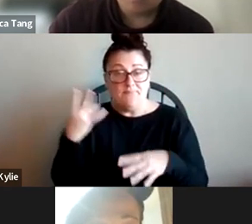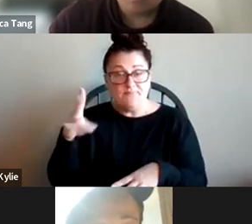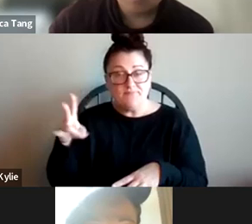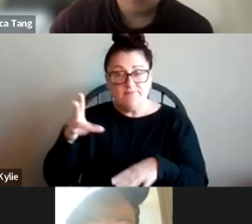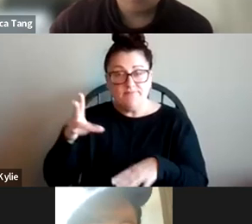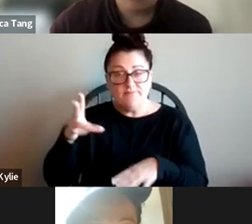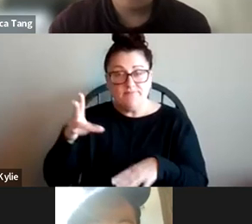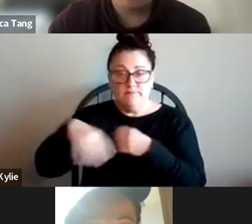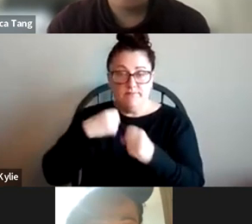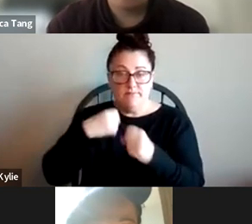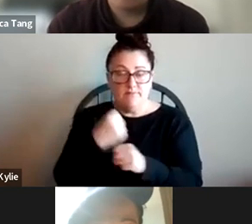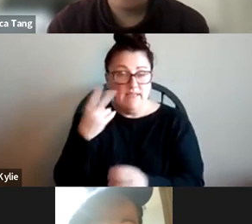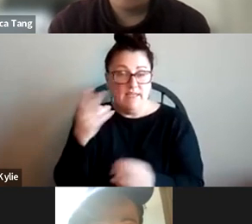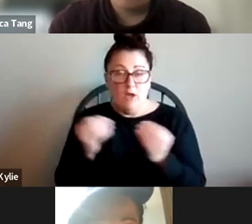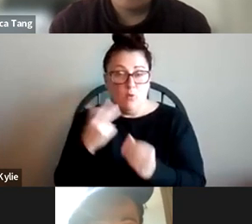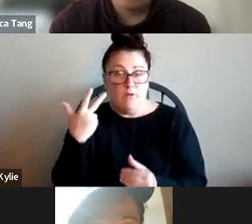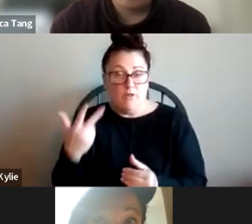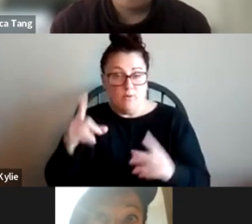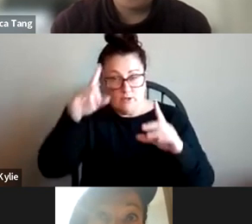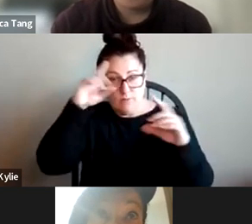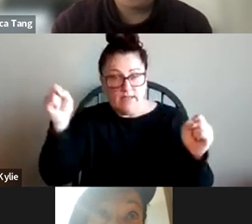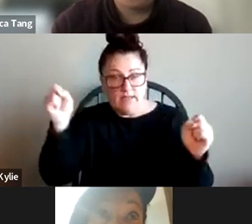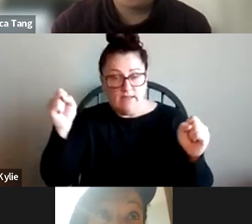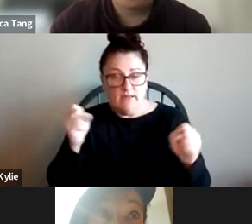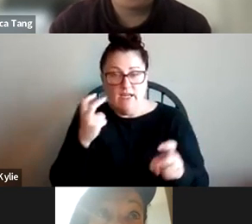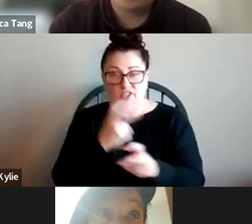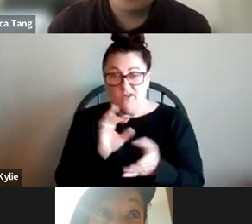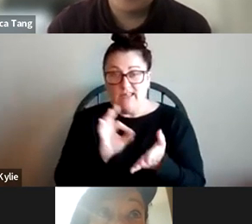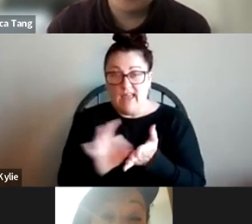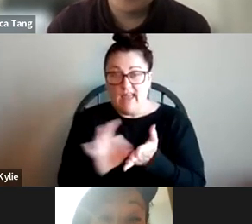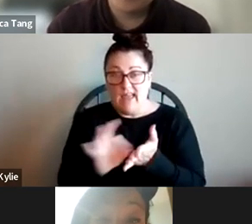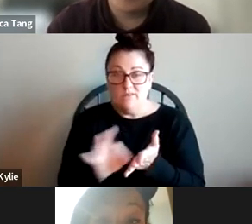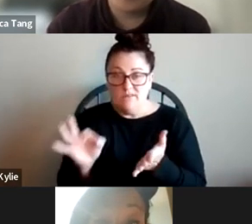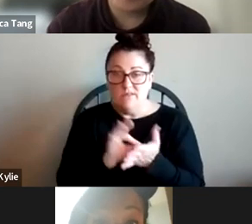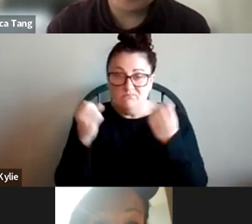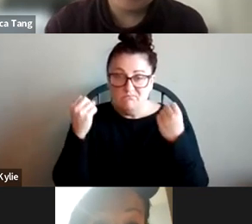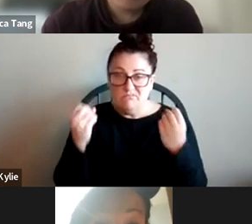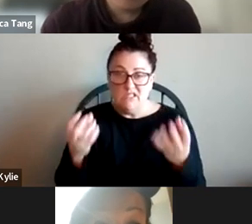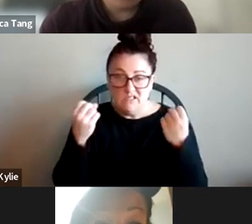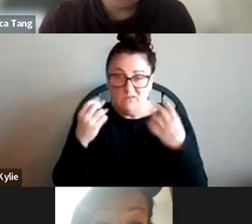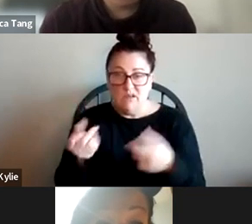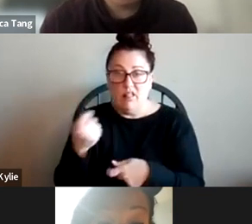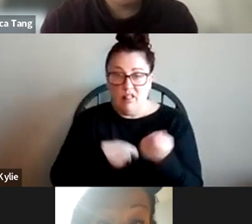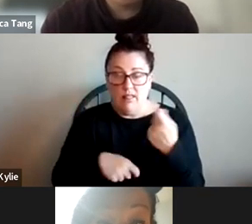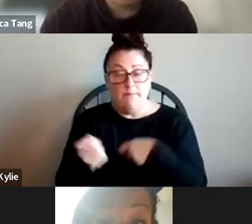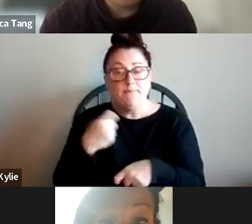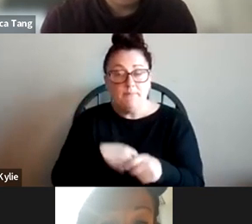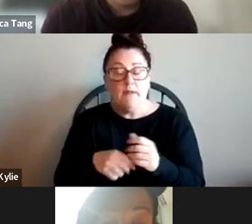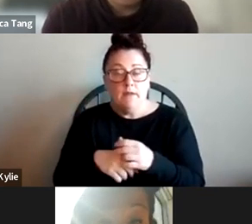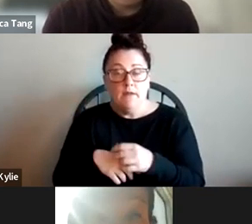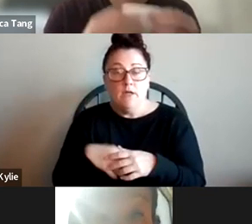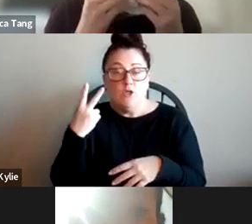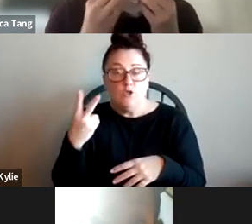years, I've seen more than three superintendents, hard to count how many. And what I have seen are two